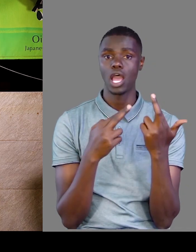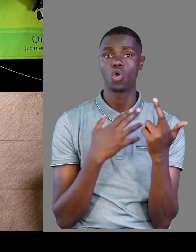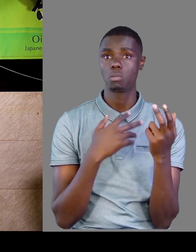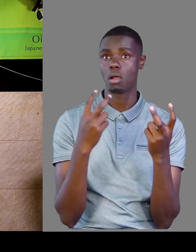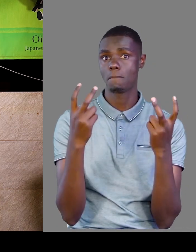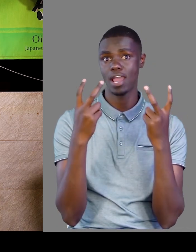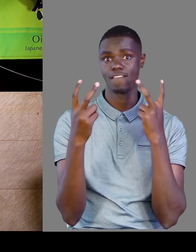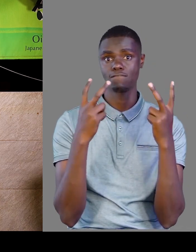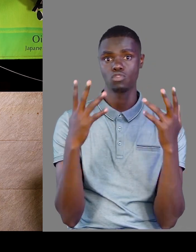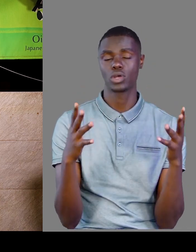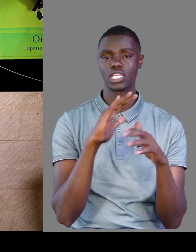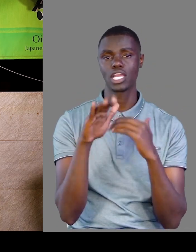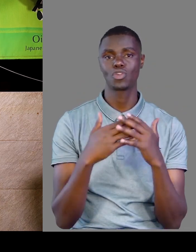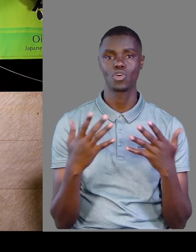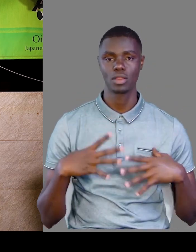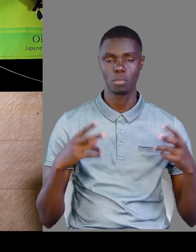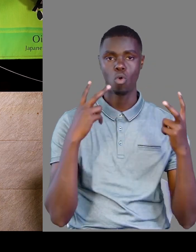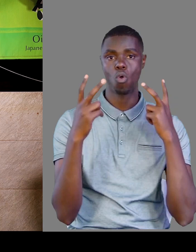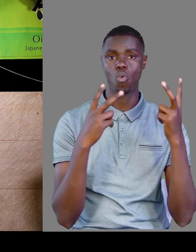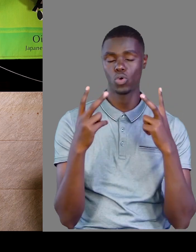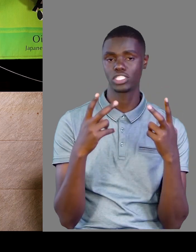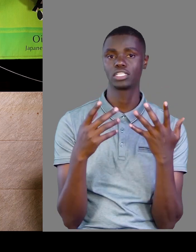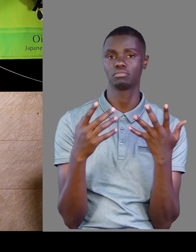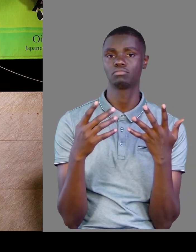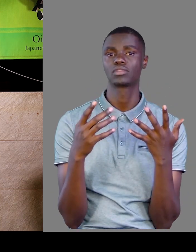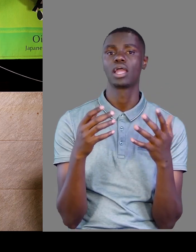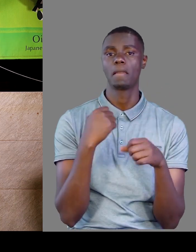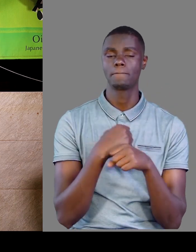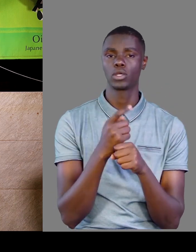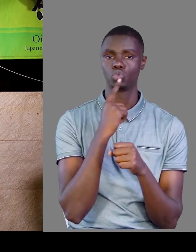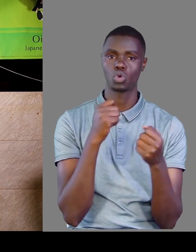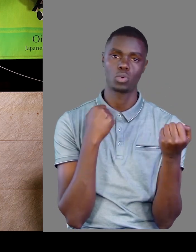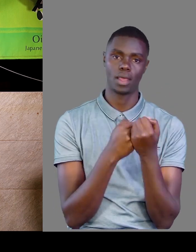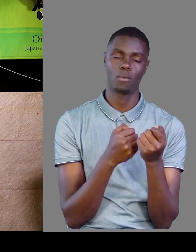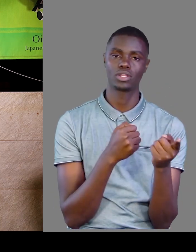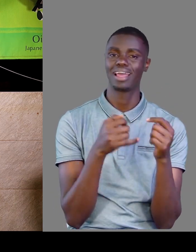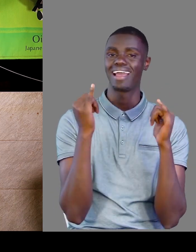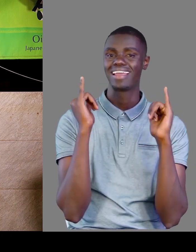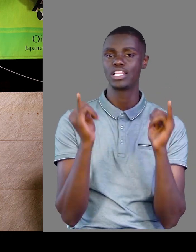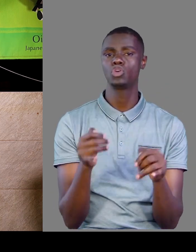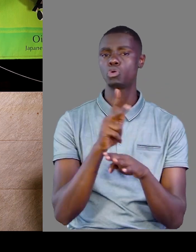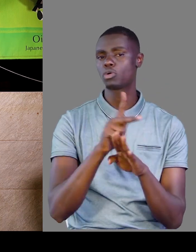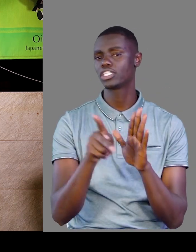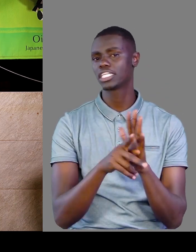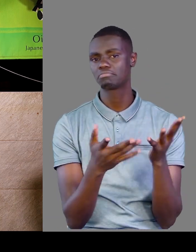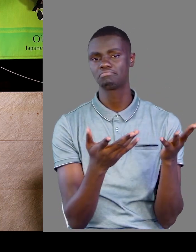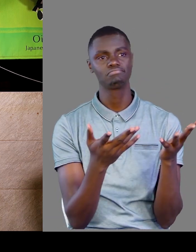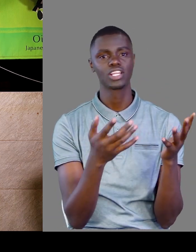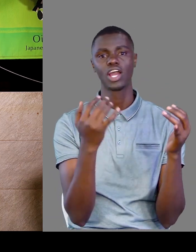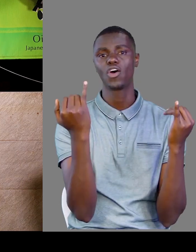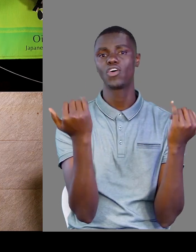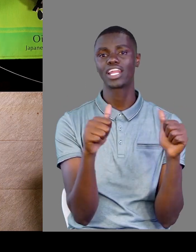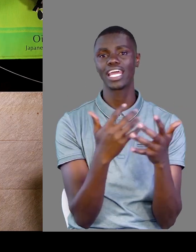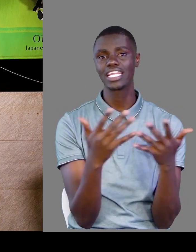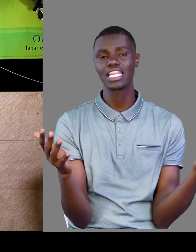hope that my viewers and everyone watching, you Vibe Tribe people, let's get to make sure we support any new project that is coming up or anything that we